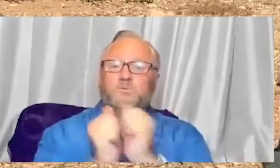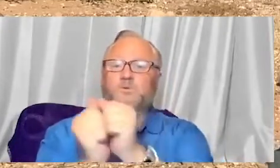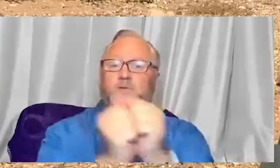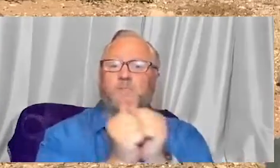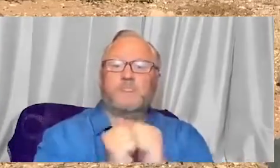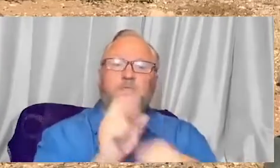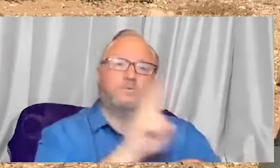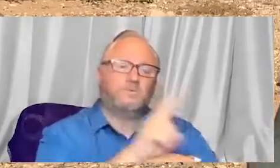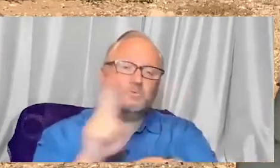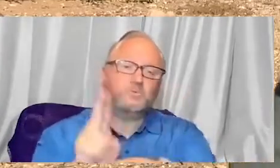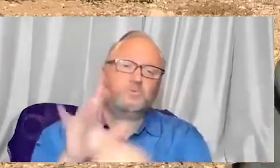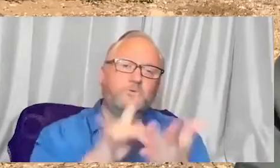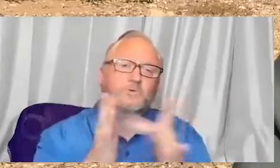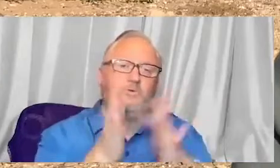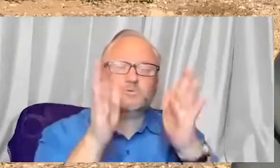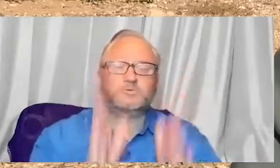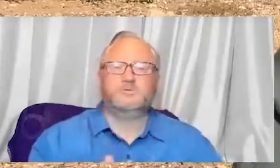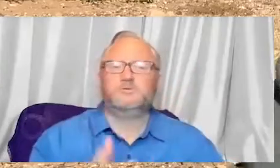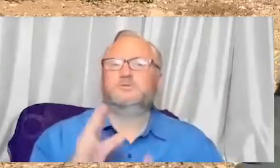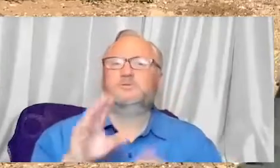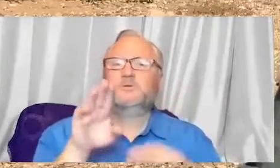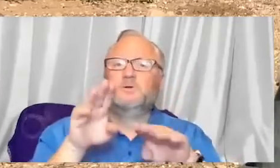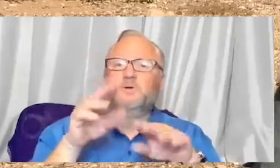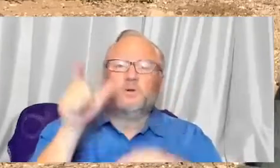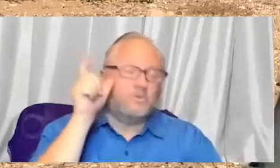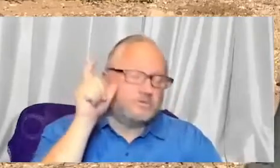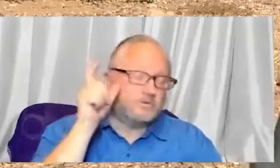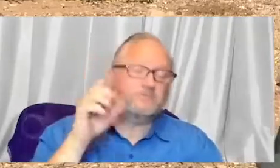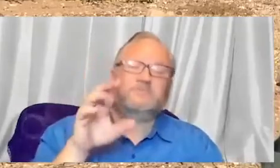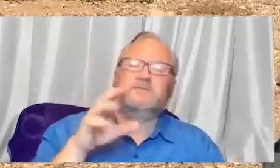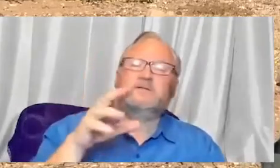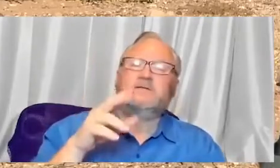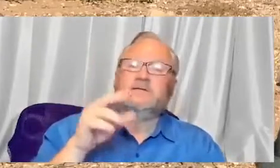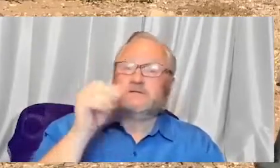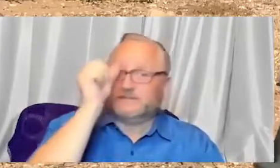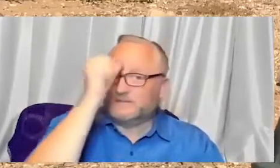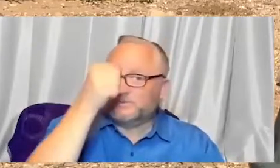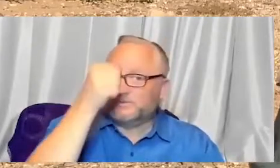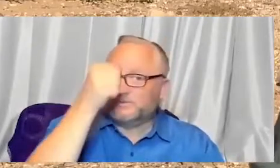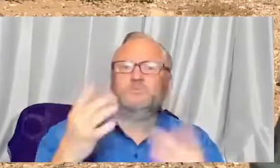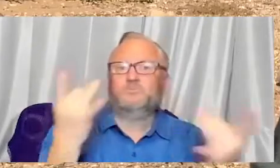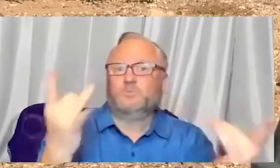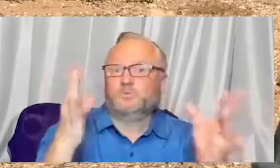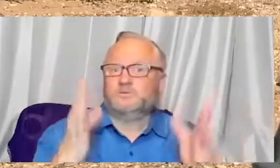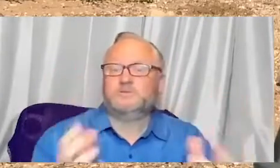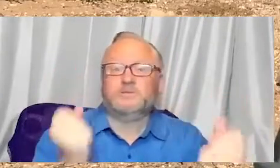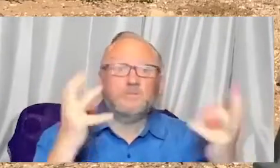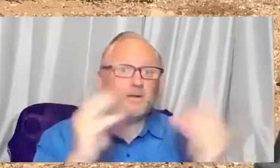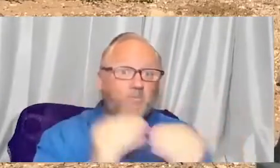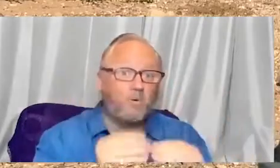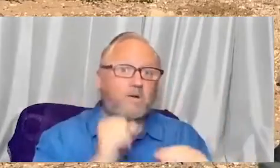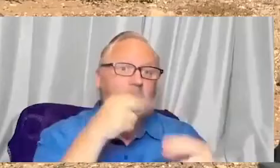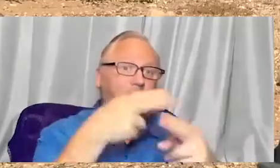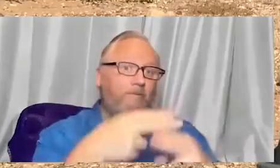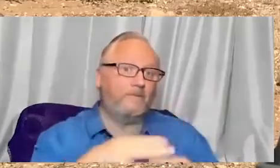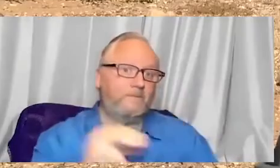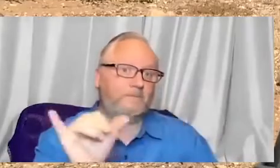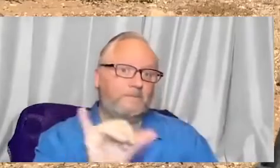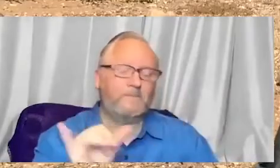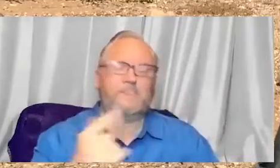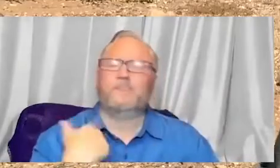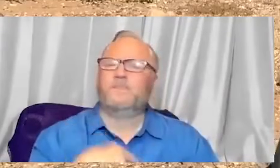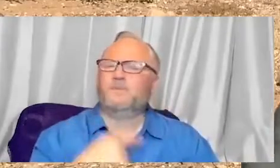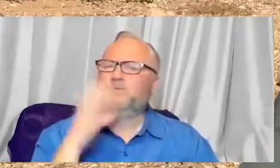Muslims, Hindus, Buddhists, many more and many unnamed. We seek to embrace the